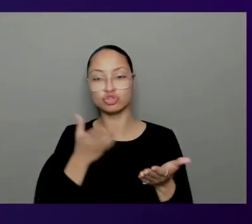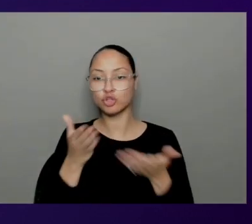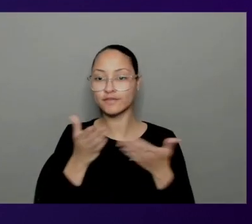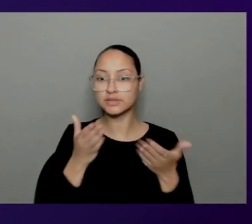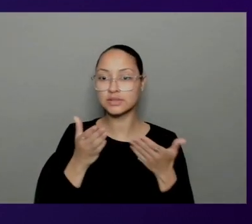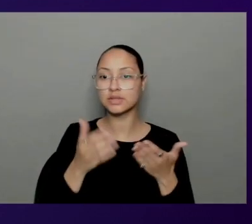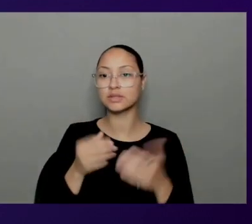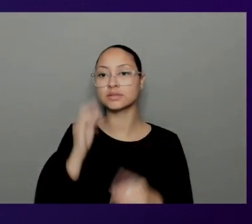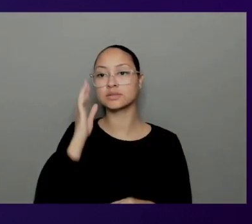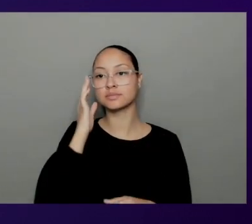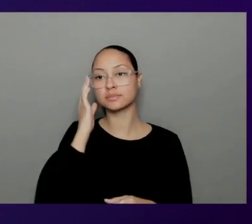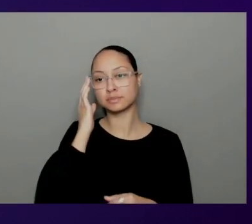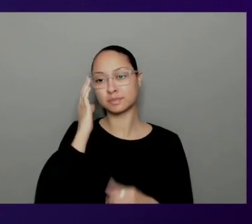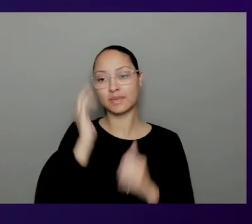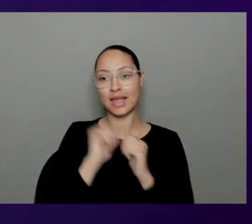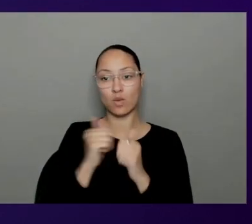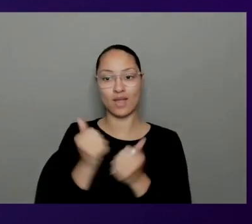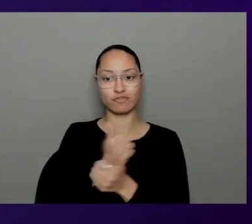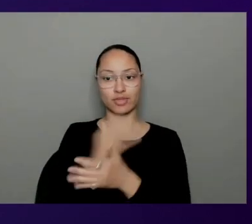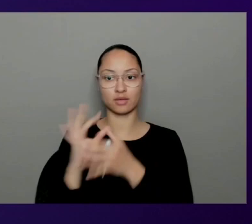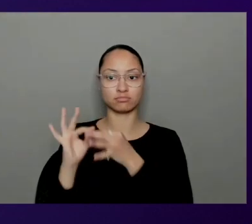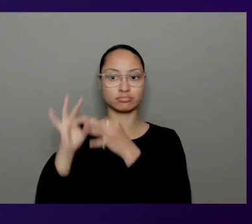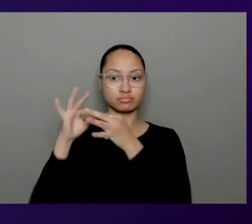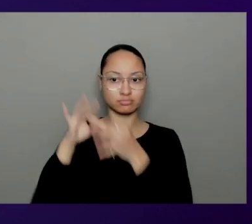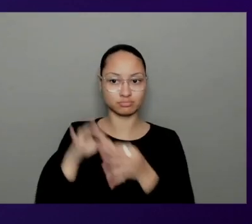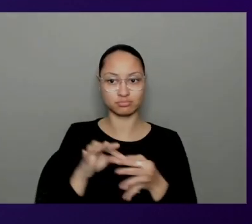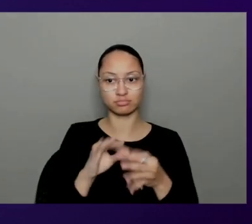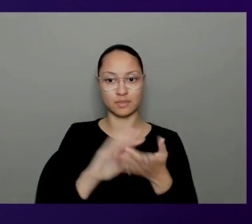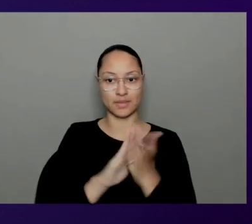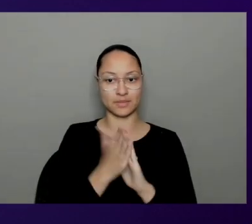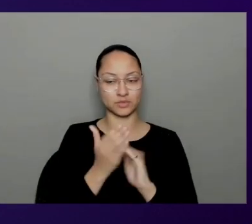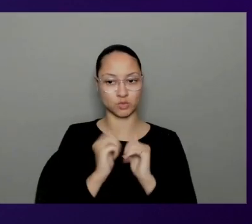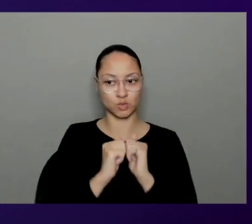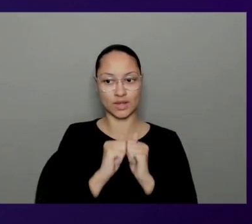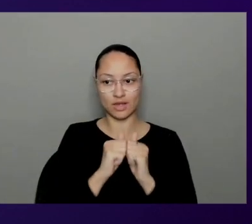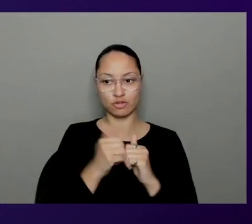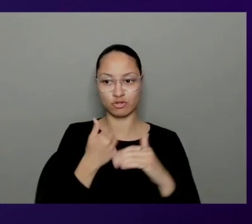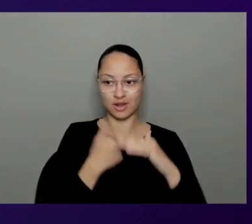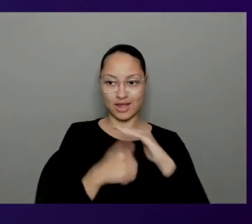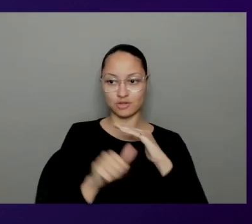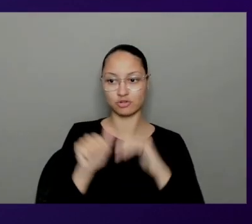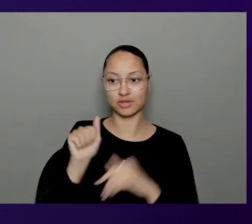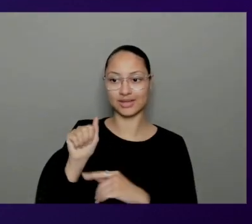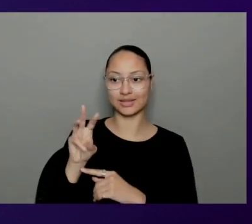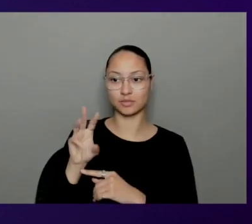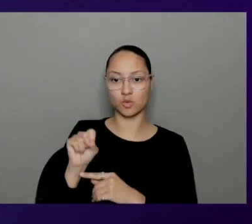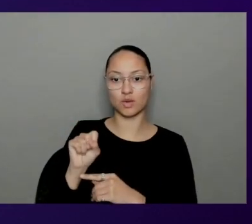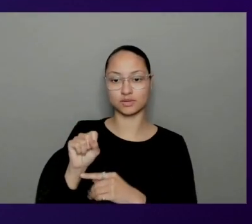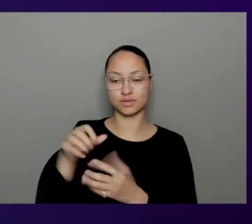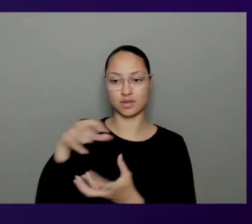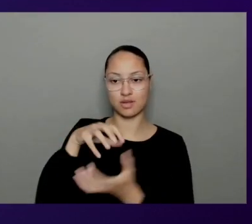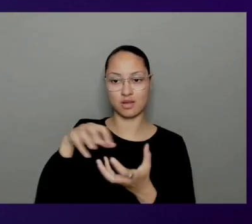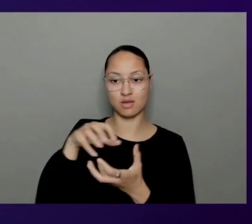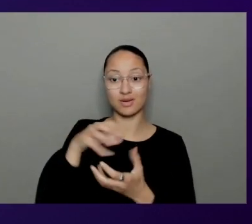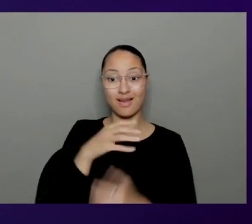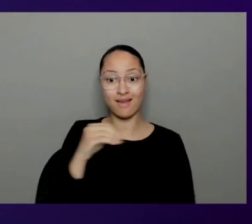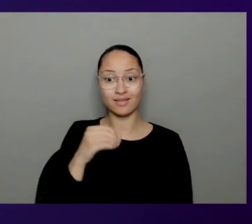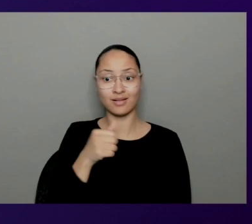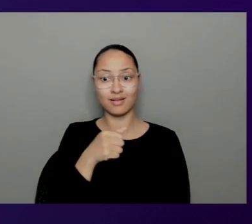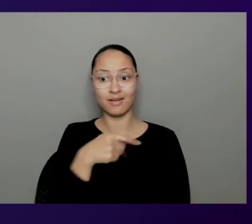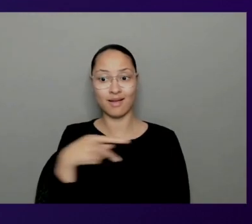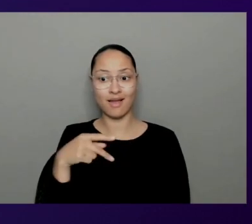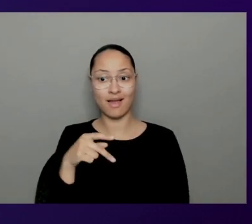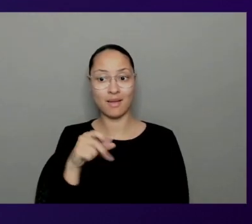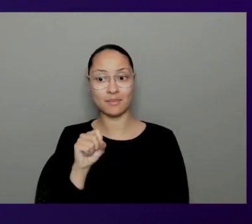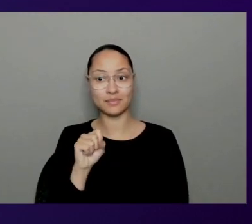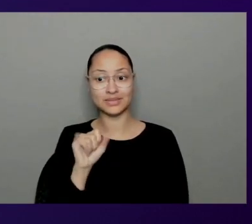stitching everything together, all underneath the AWS cloud. Yeah. And then we have AppSync sitting right there in the middle between